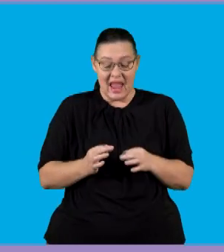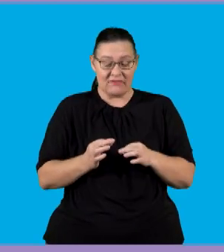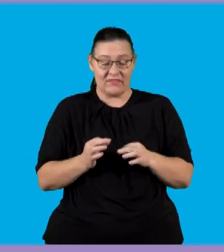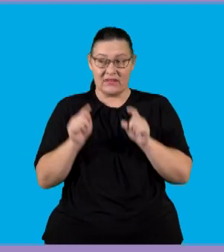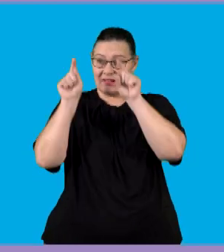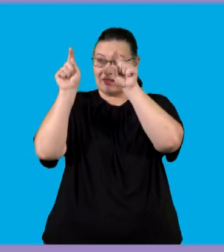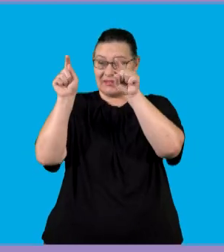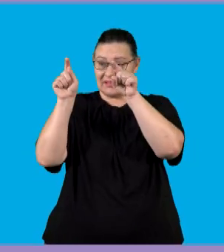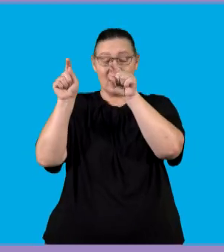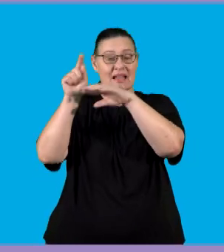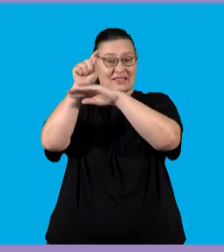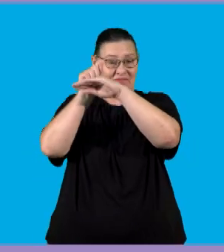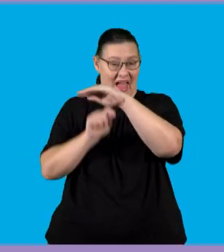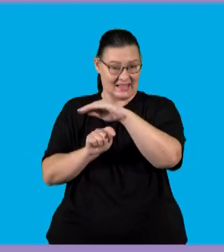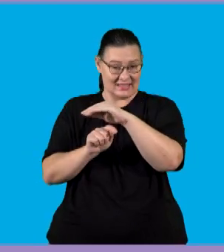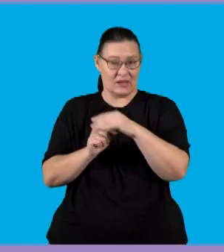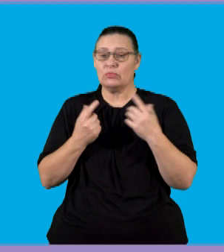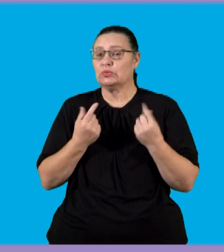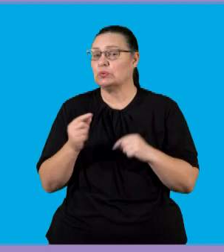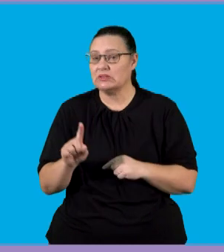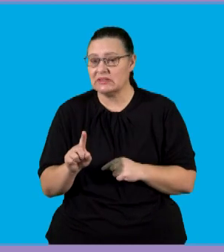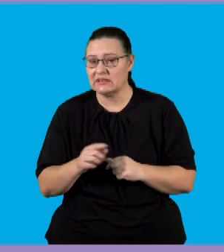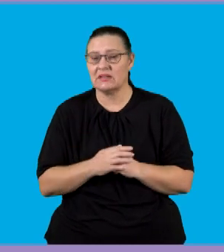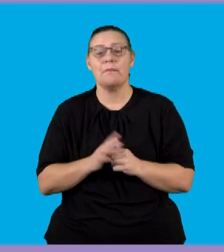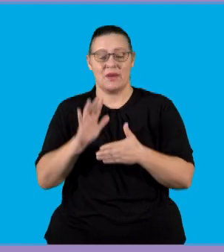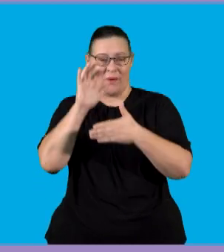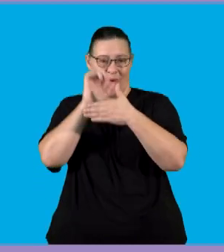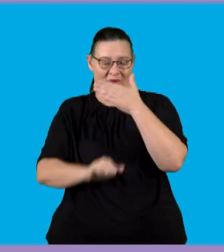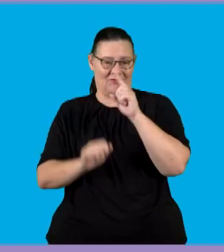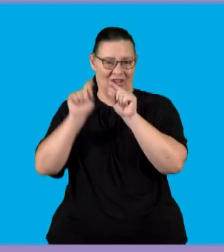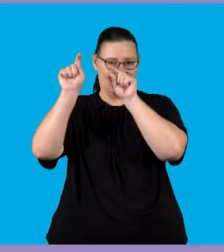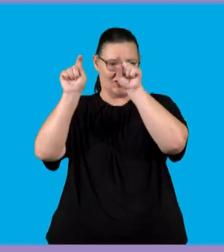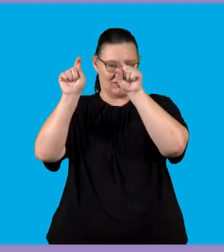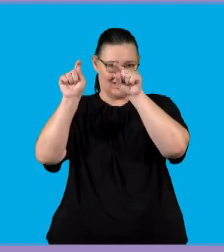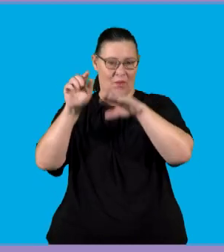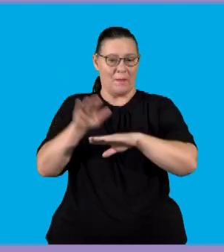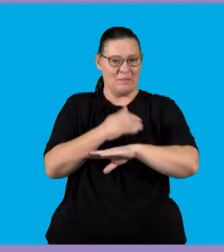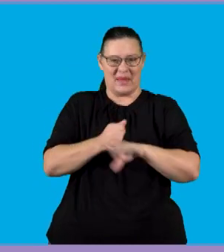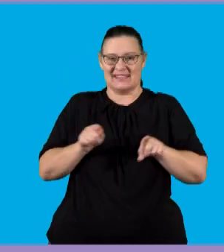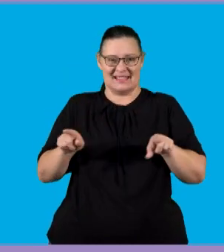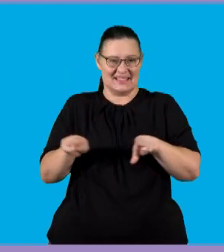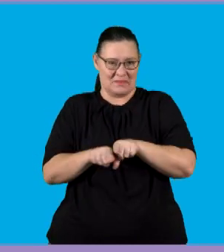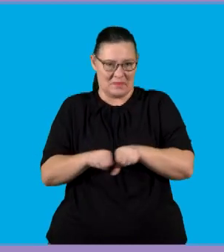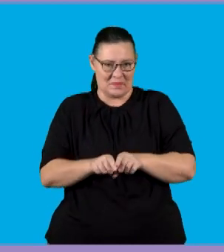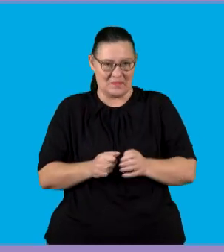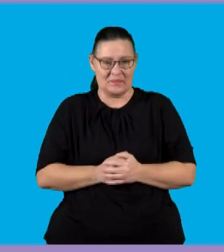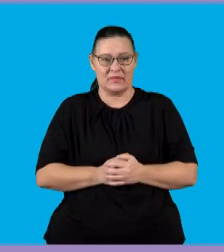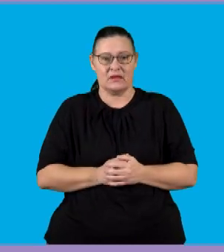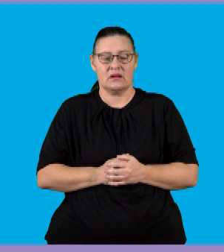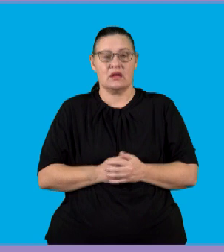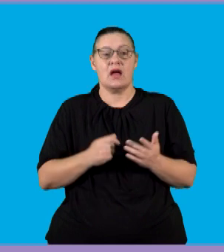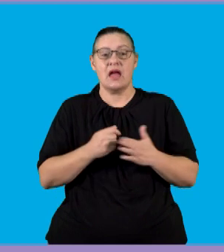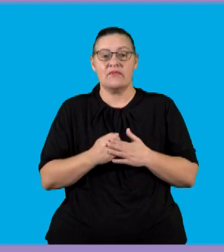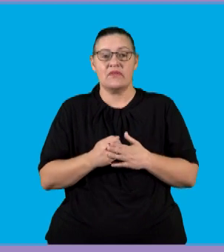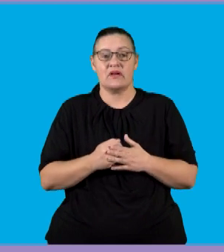dividing powers of the same base, then what we are going to do is to subtract those exponents. Now, when it comes to